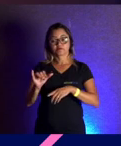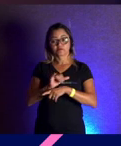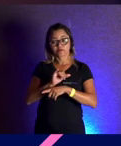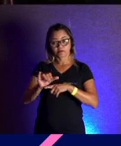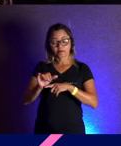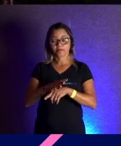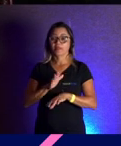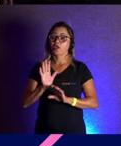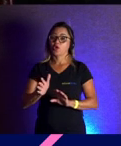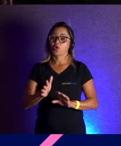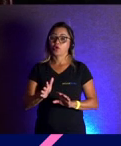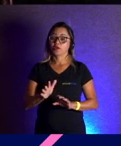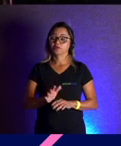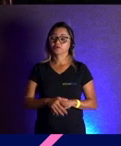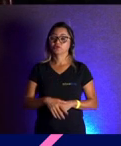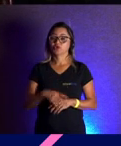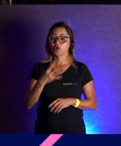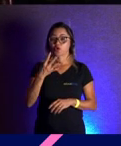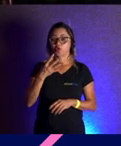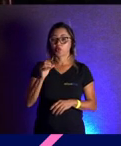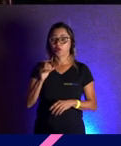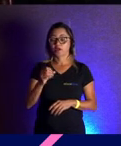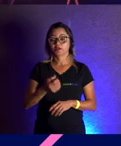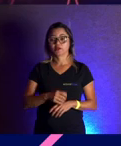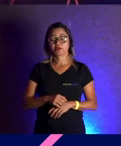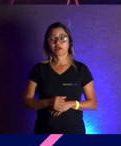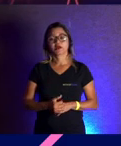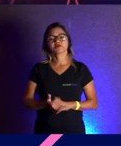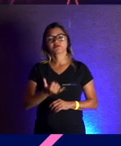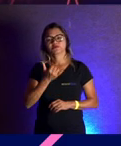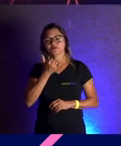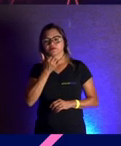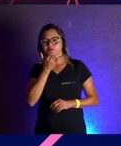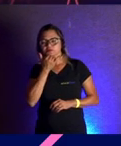England. Maybe things are getting better.